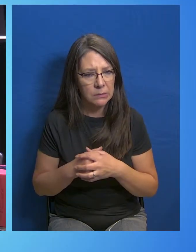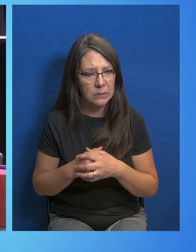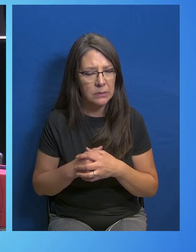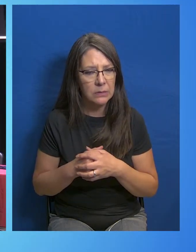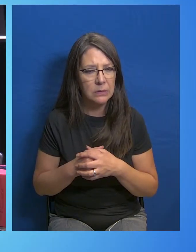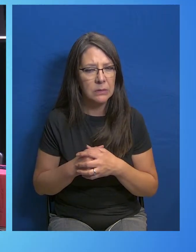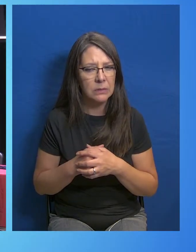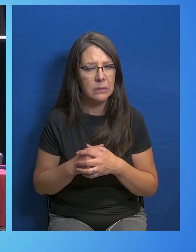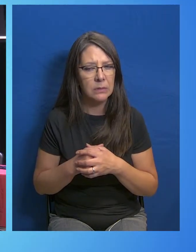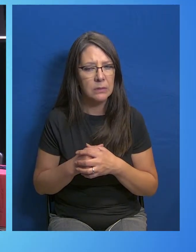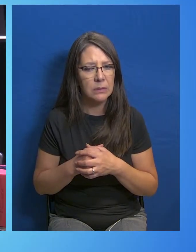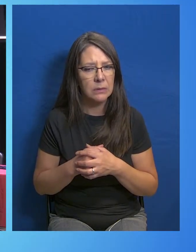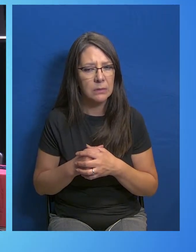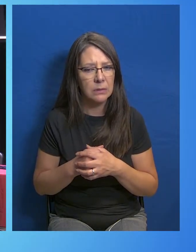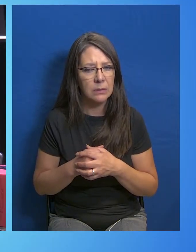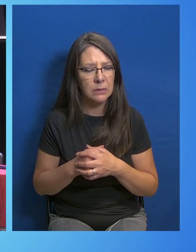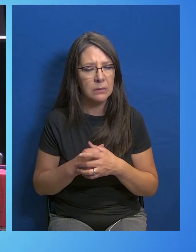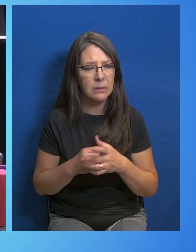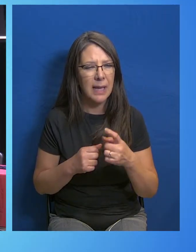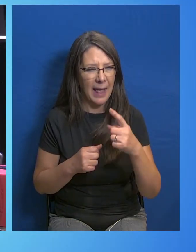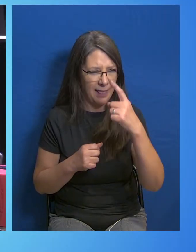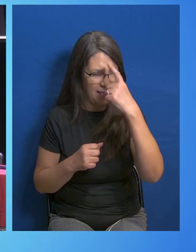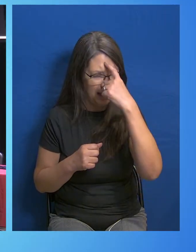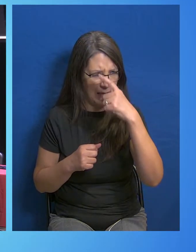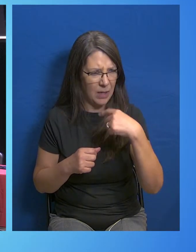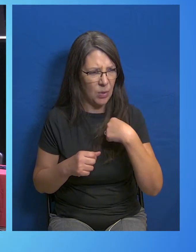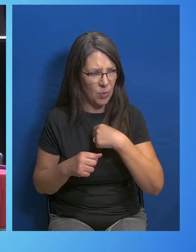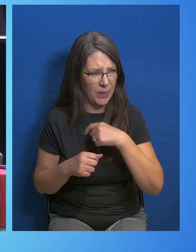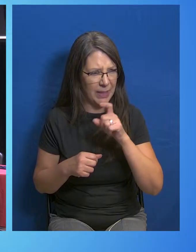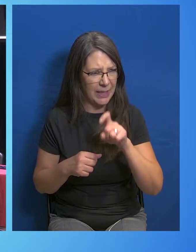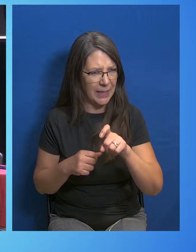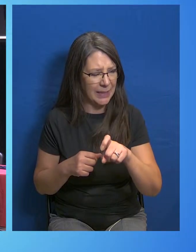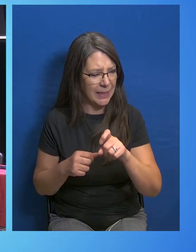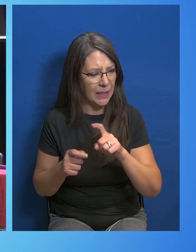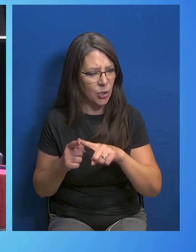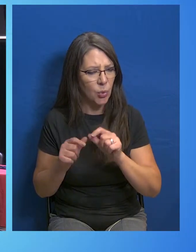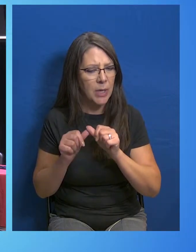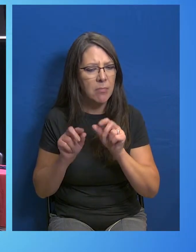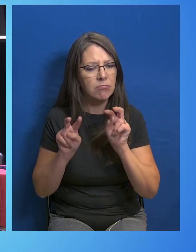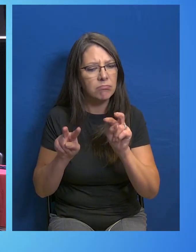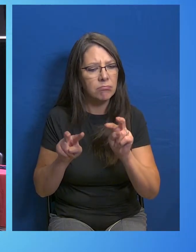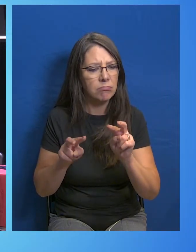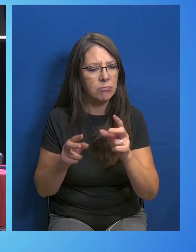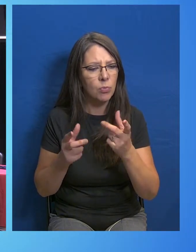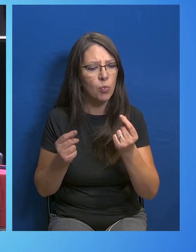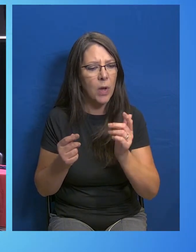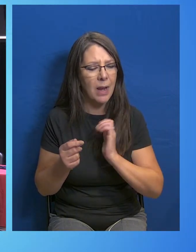And I think we just need to keep exploring all the available options for right now.